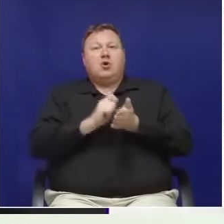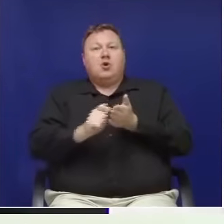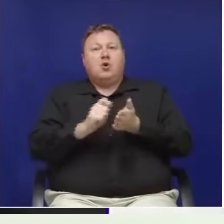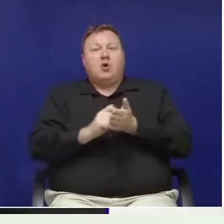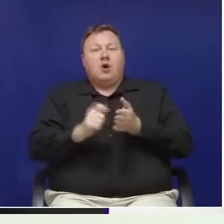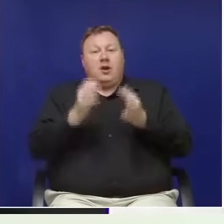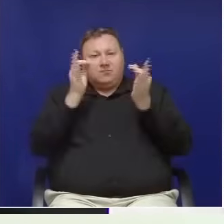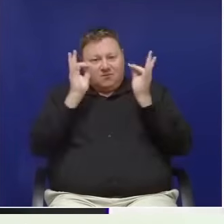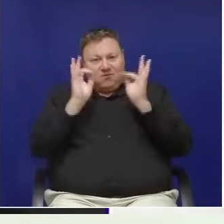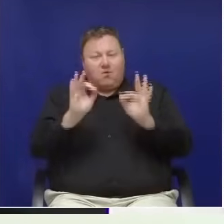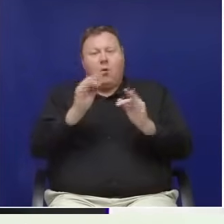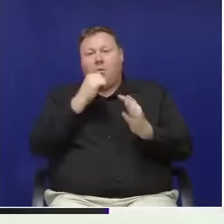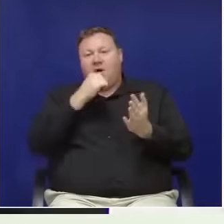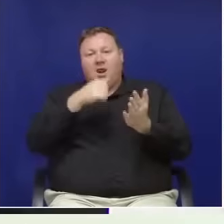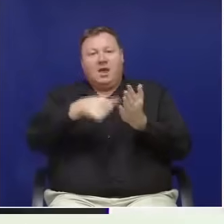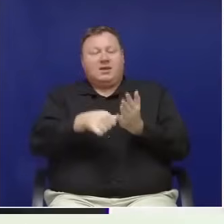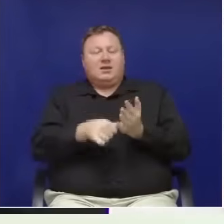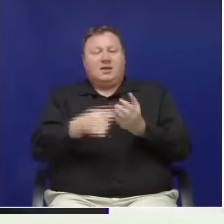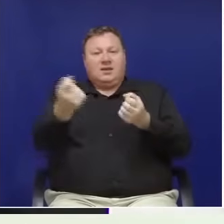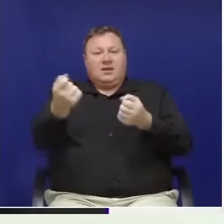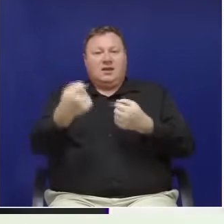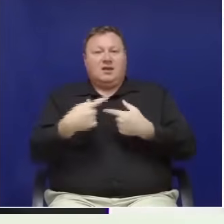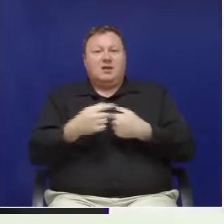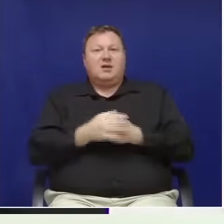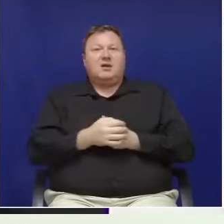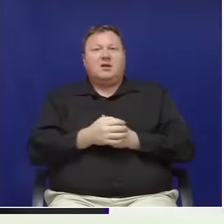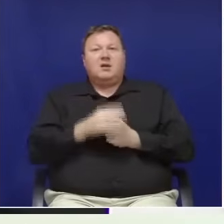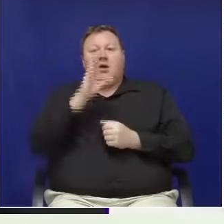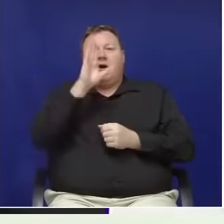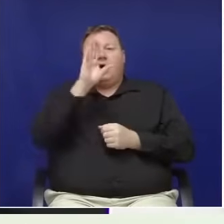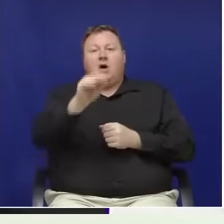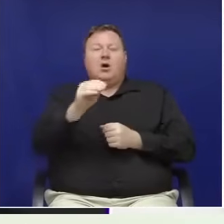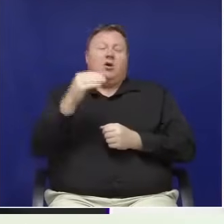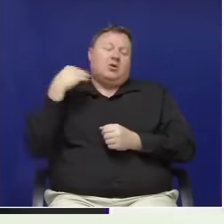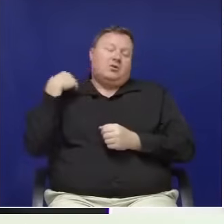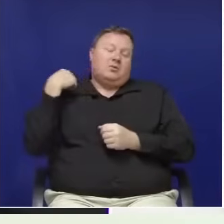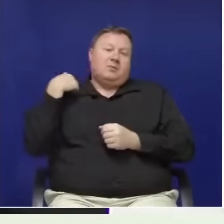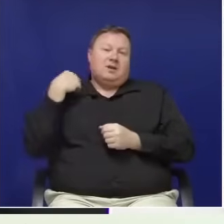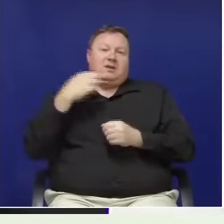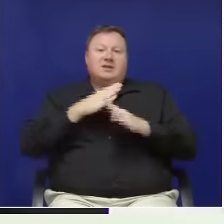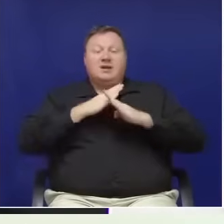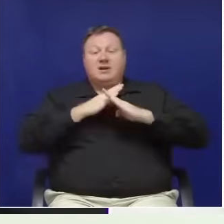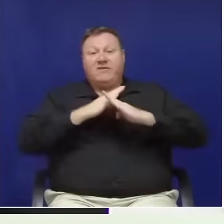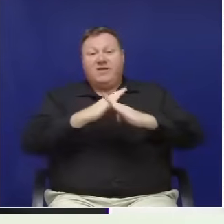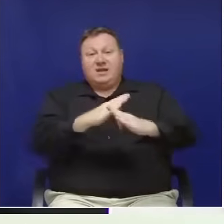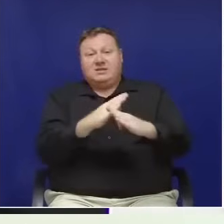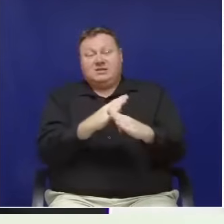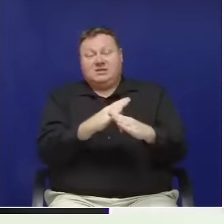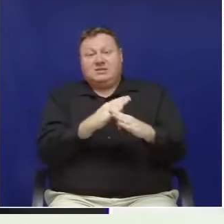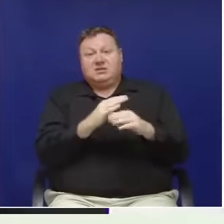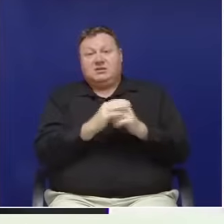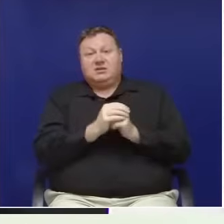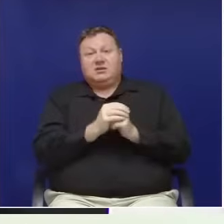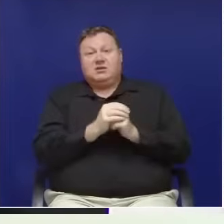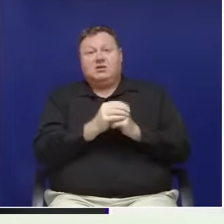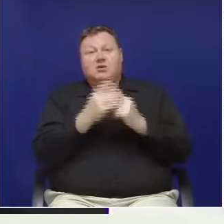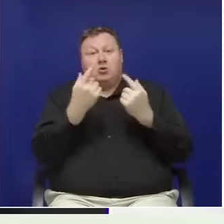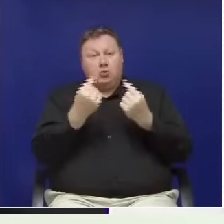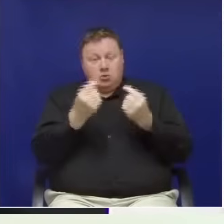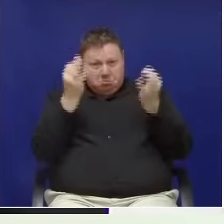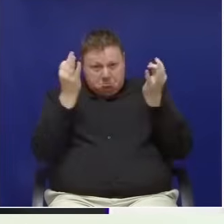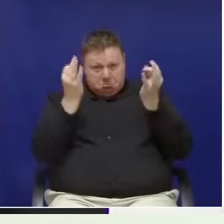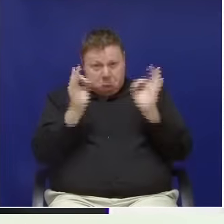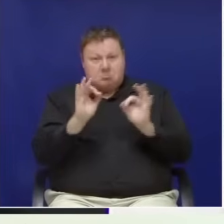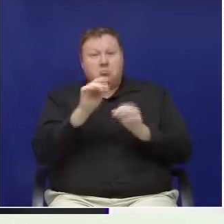to us and ask the Minister of Defense to do exactly what